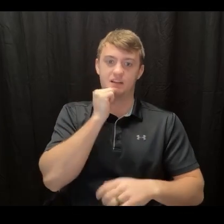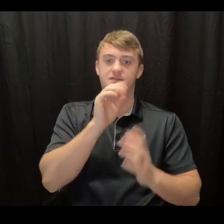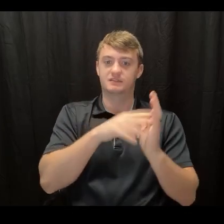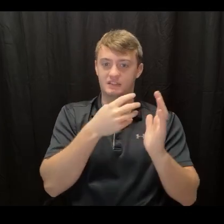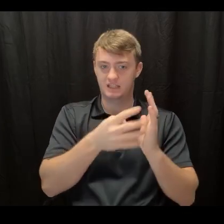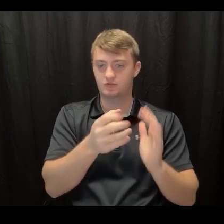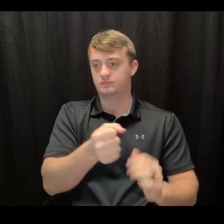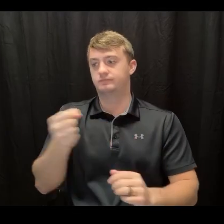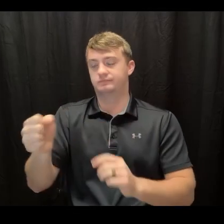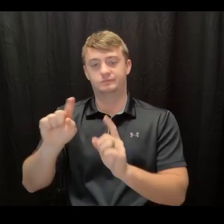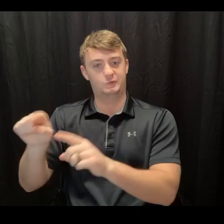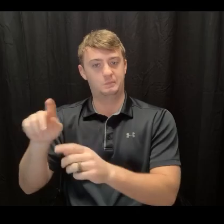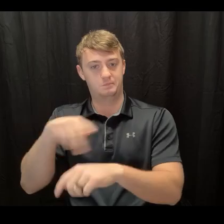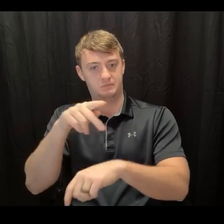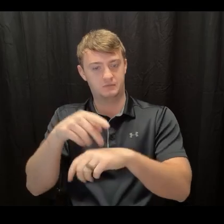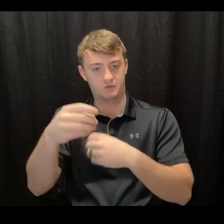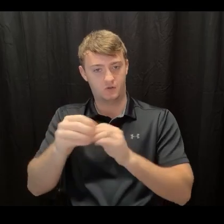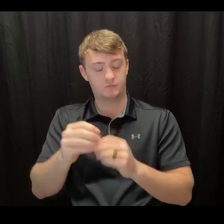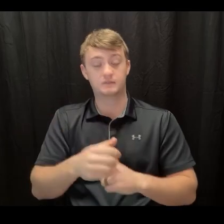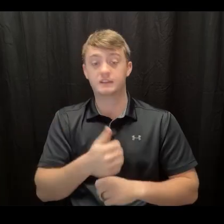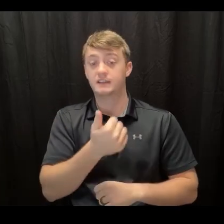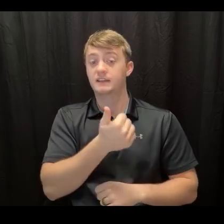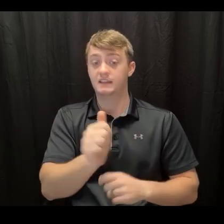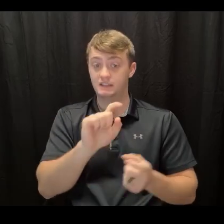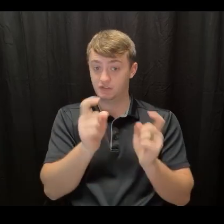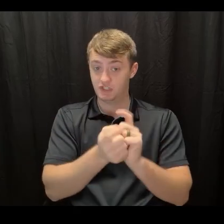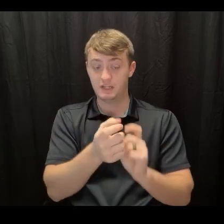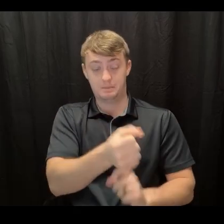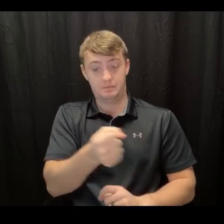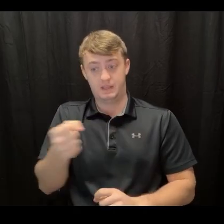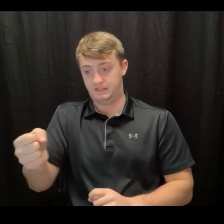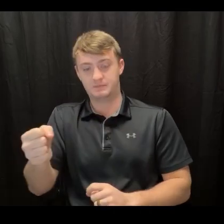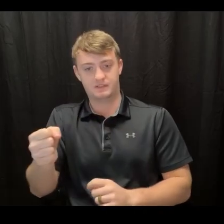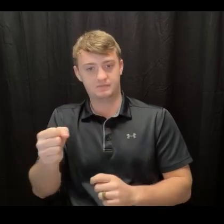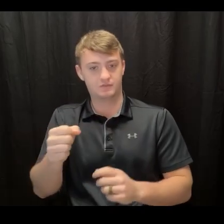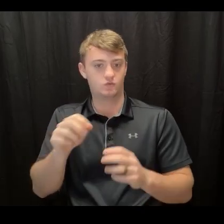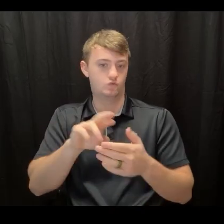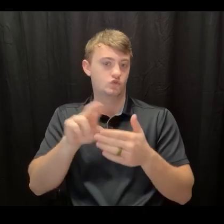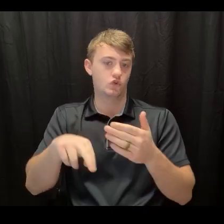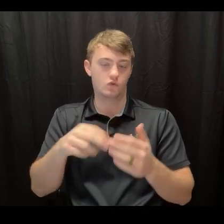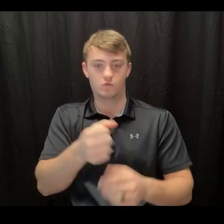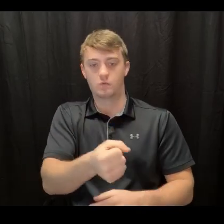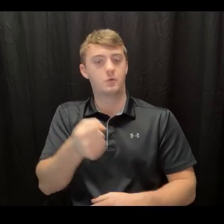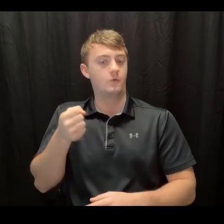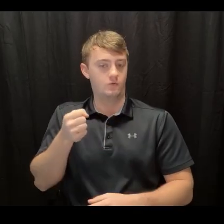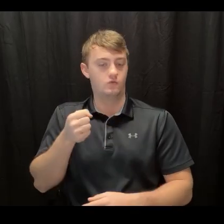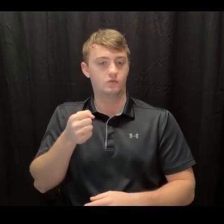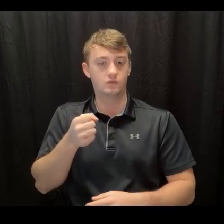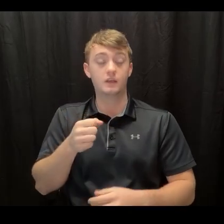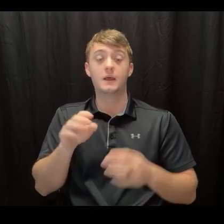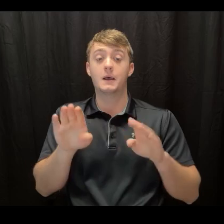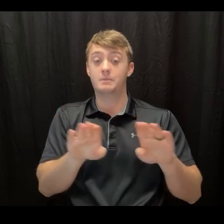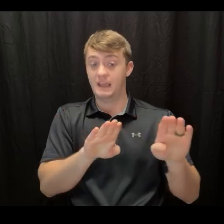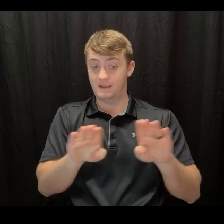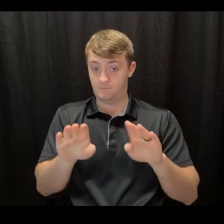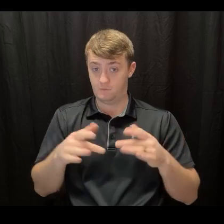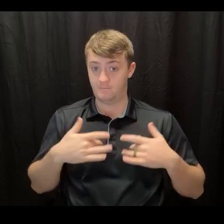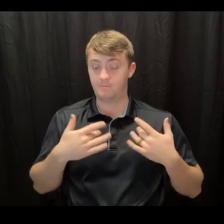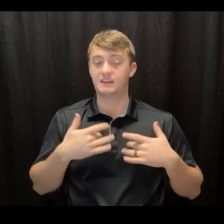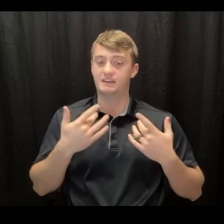preschool classroom to the principal's office. Any changes in placement for the day result in a removal. A behavior event